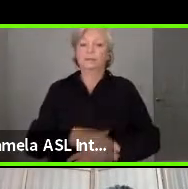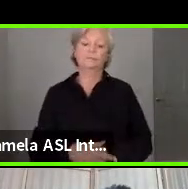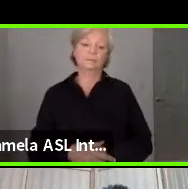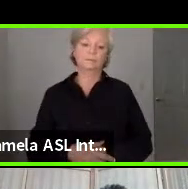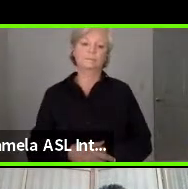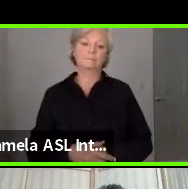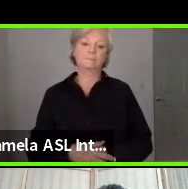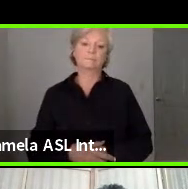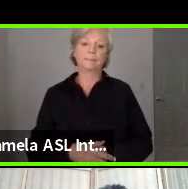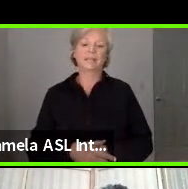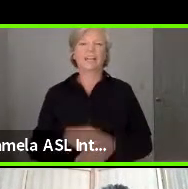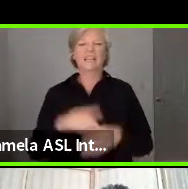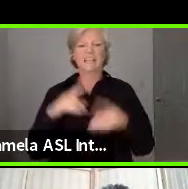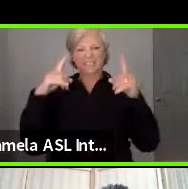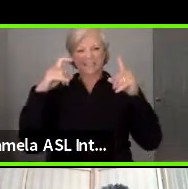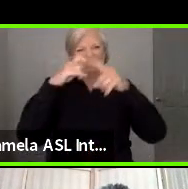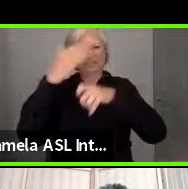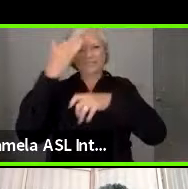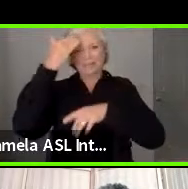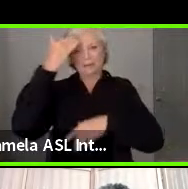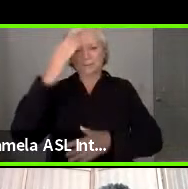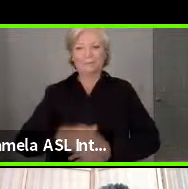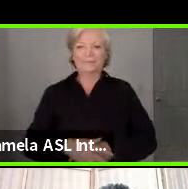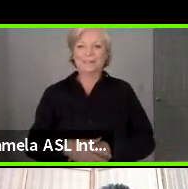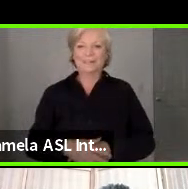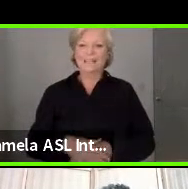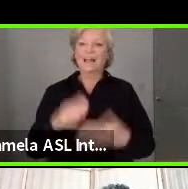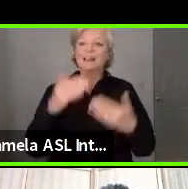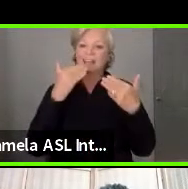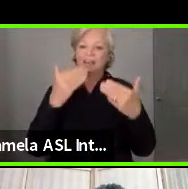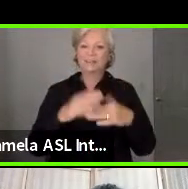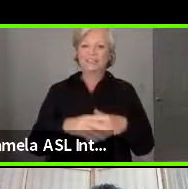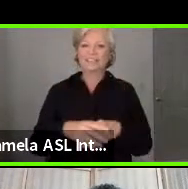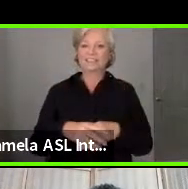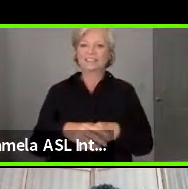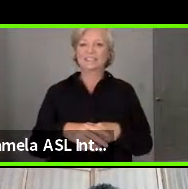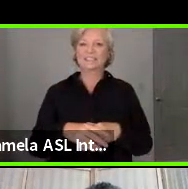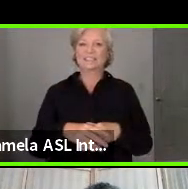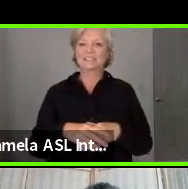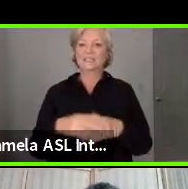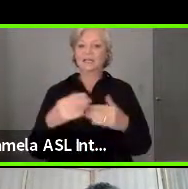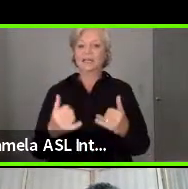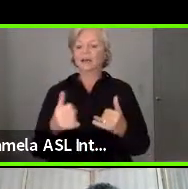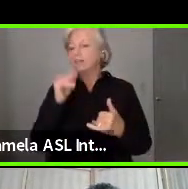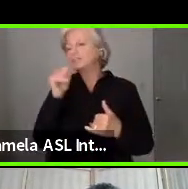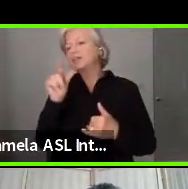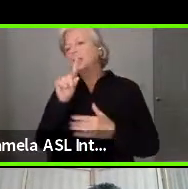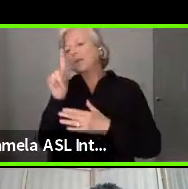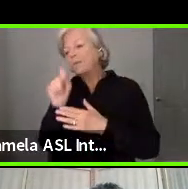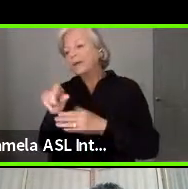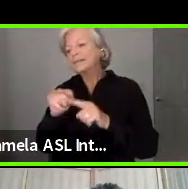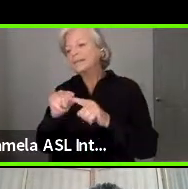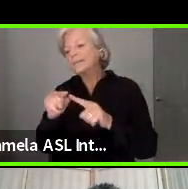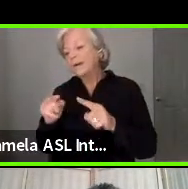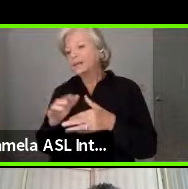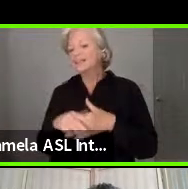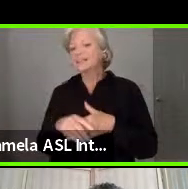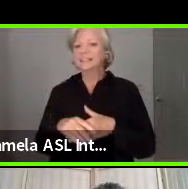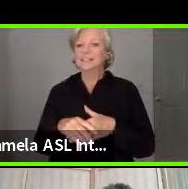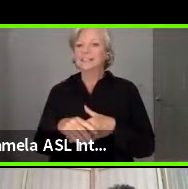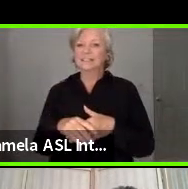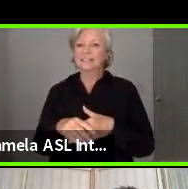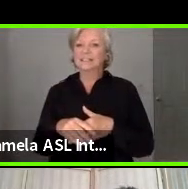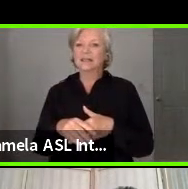It's complicated, I know. Yeah, thank you. And then just, this isn't a question, but just a